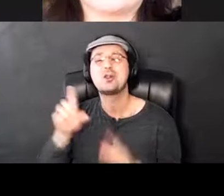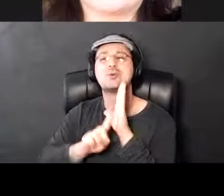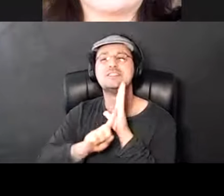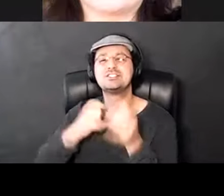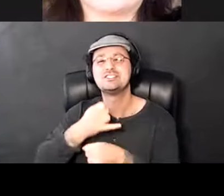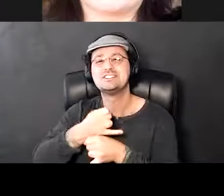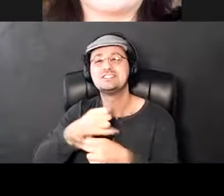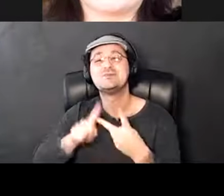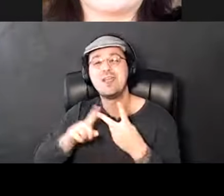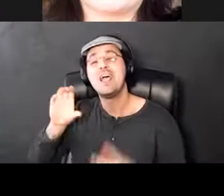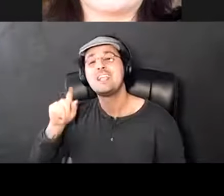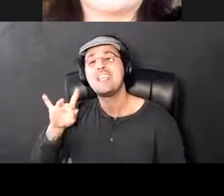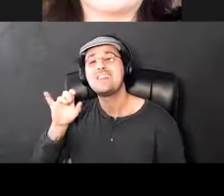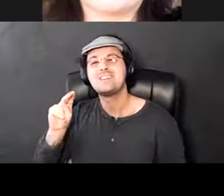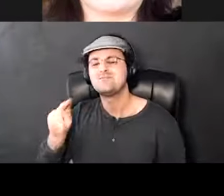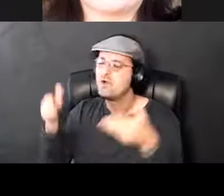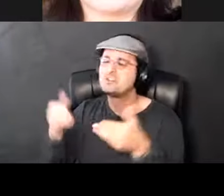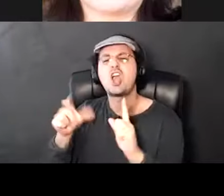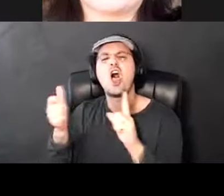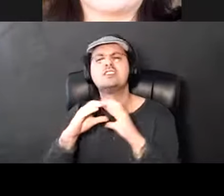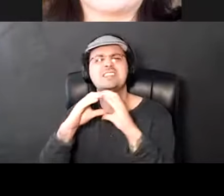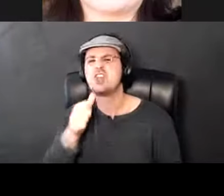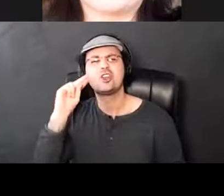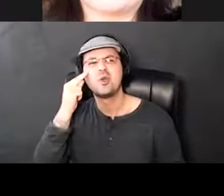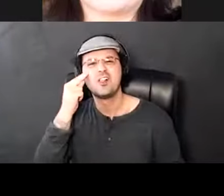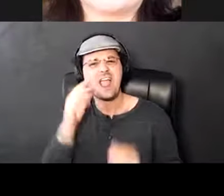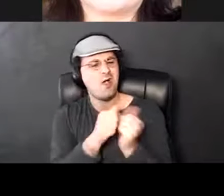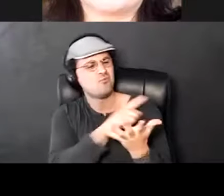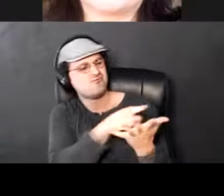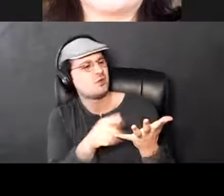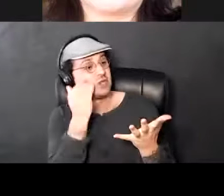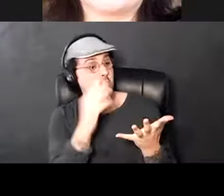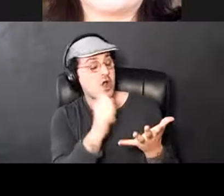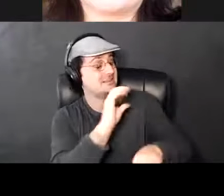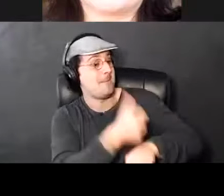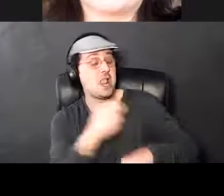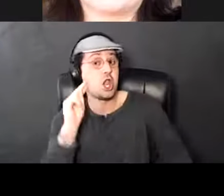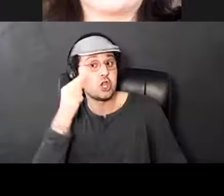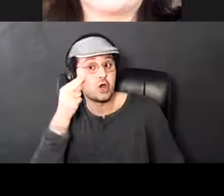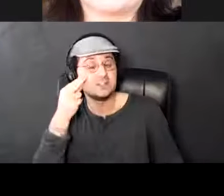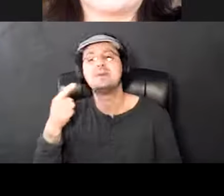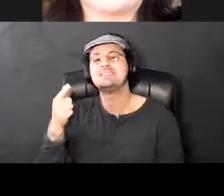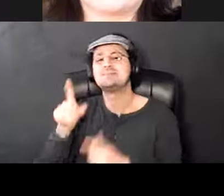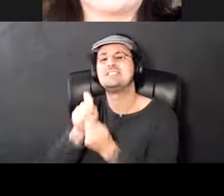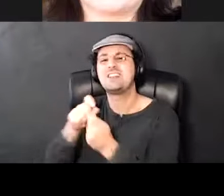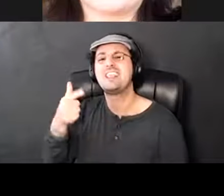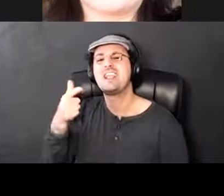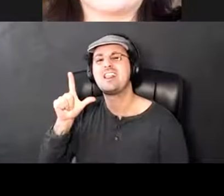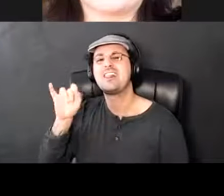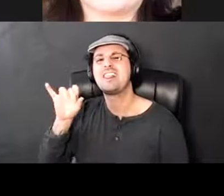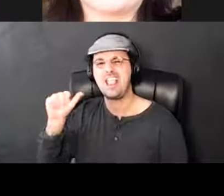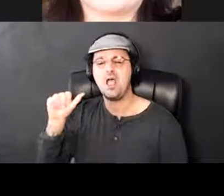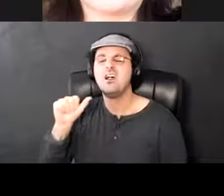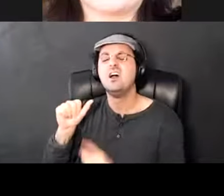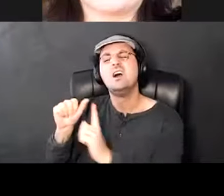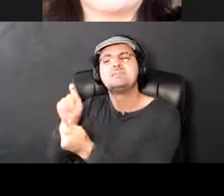on some non-neuronal cells and how stem cells know not to make neurons, but to make glia, specifically oligodendrocytes. And I'll talk about